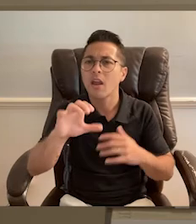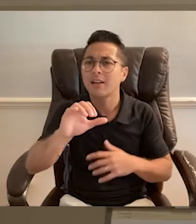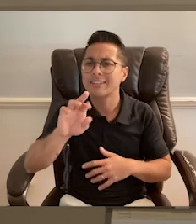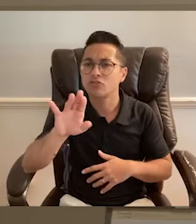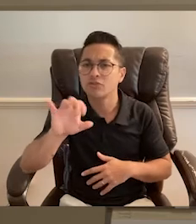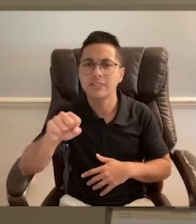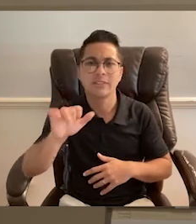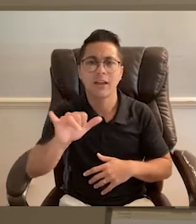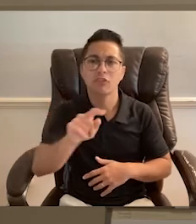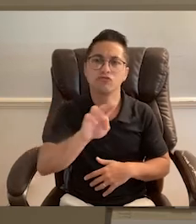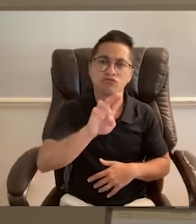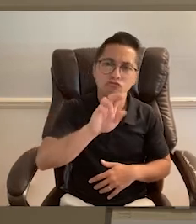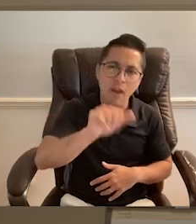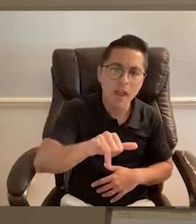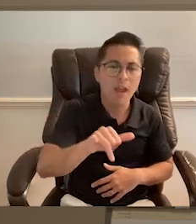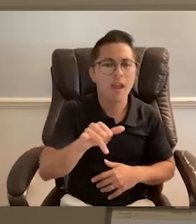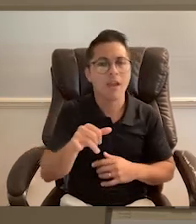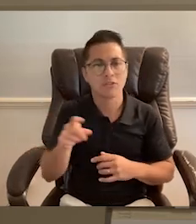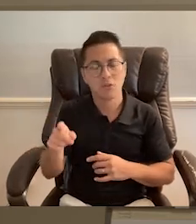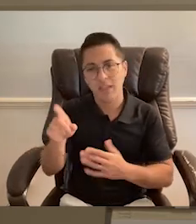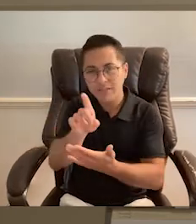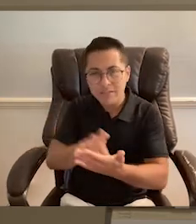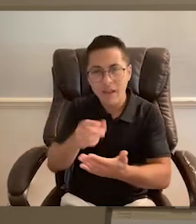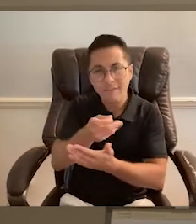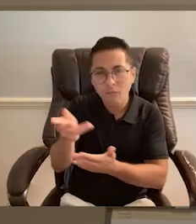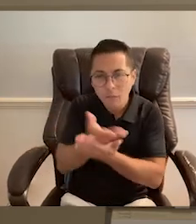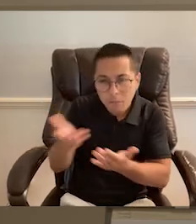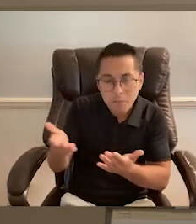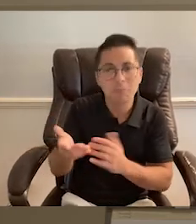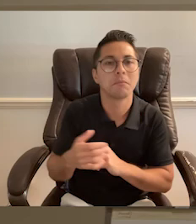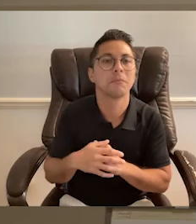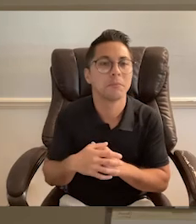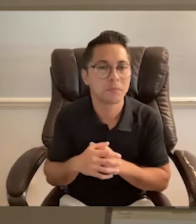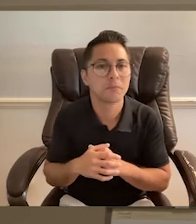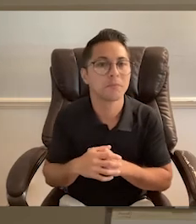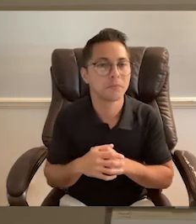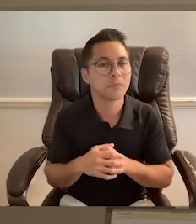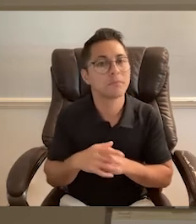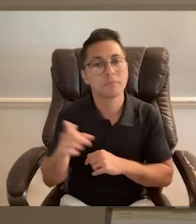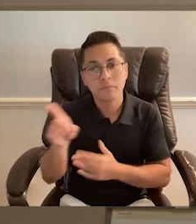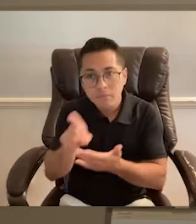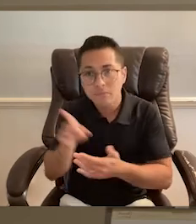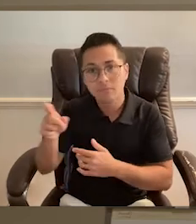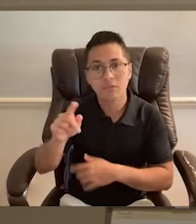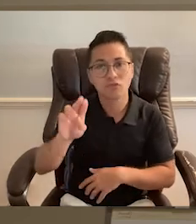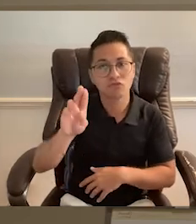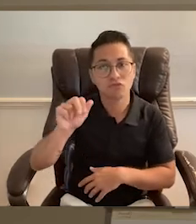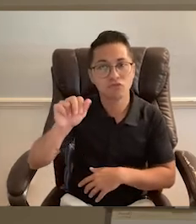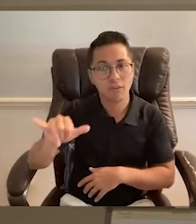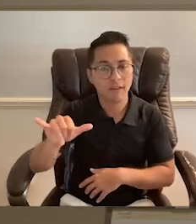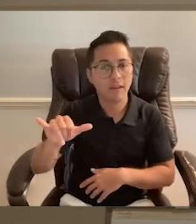side. And throughout high school, he depended on somebody to do that. And so we actually did that as a capstone